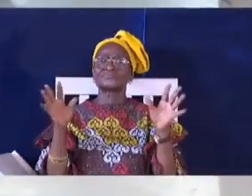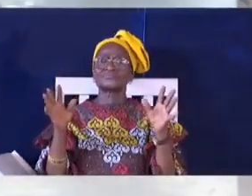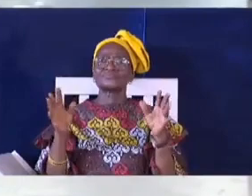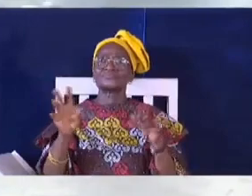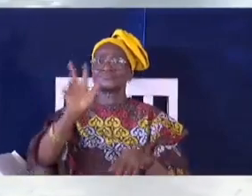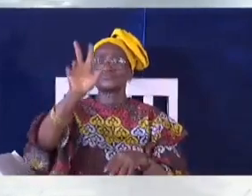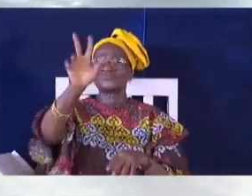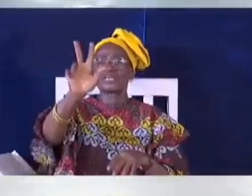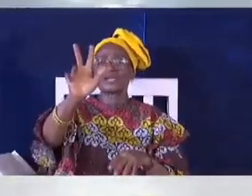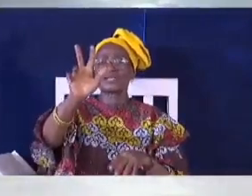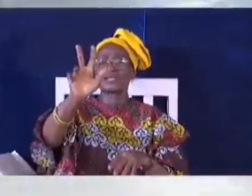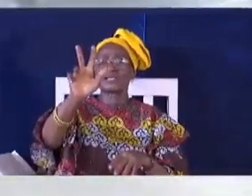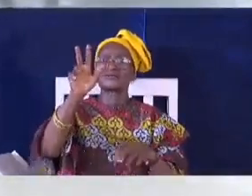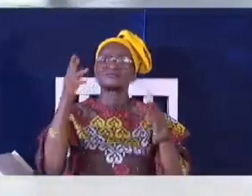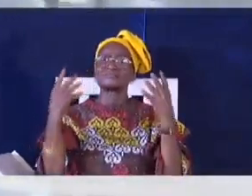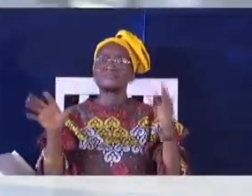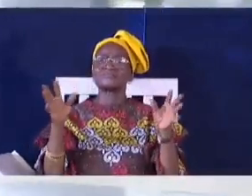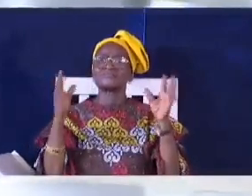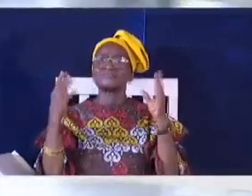3.